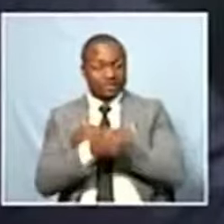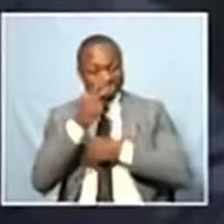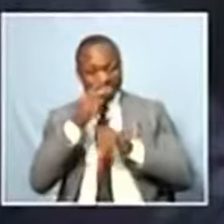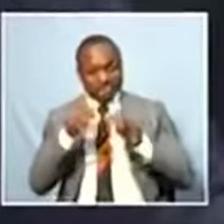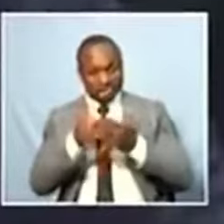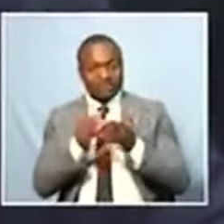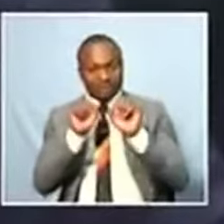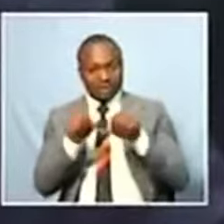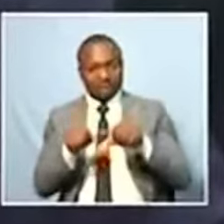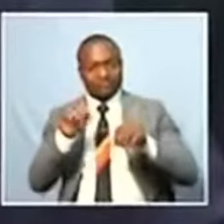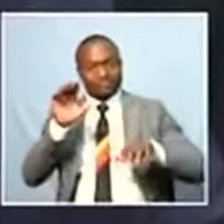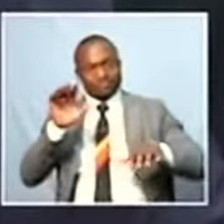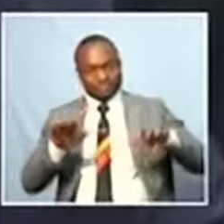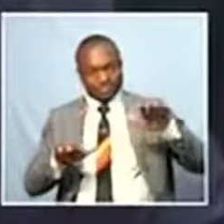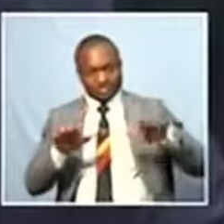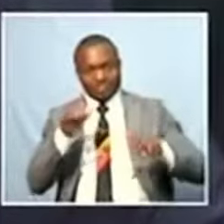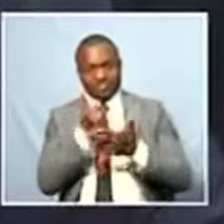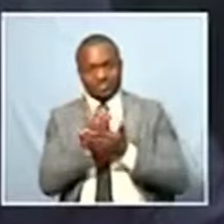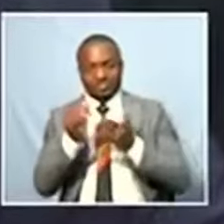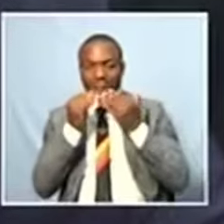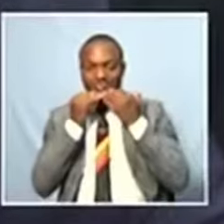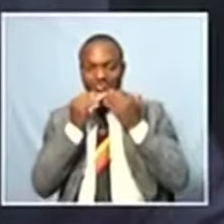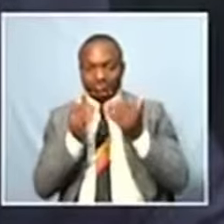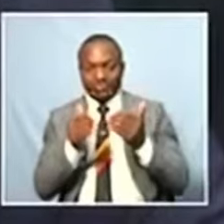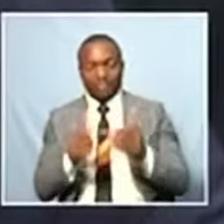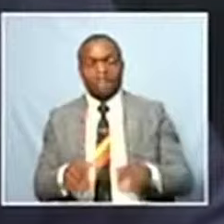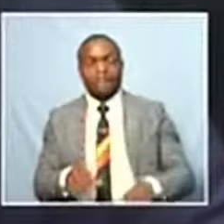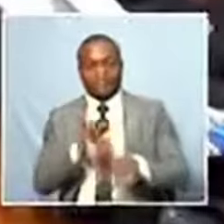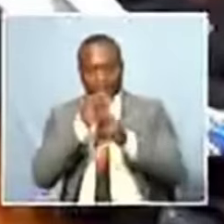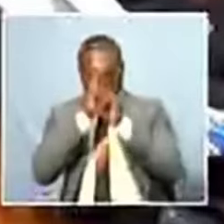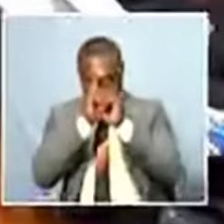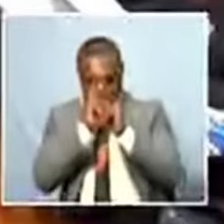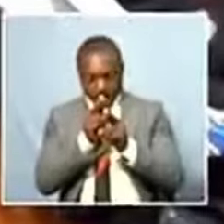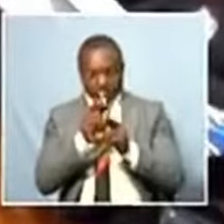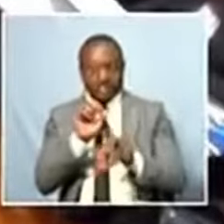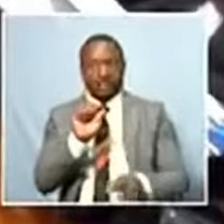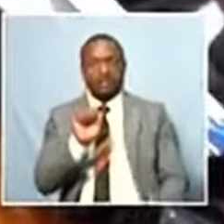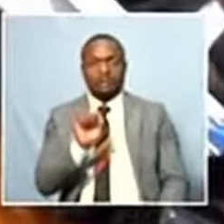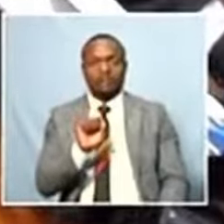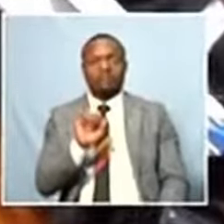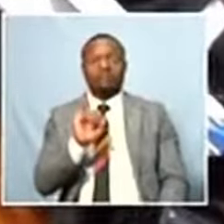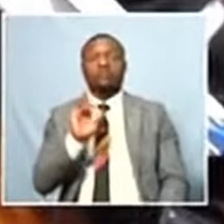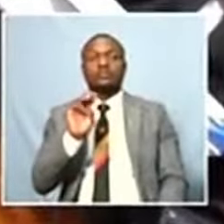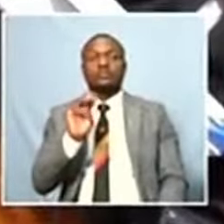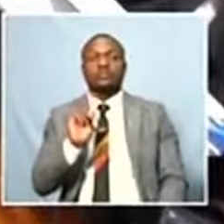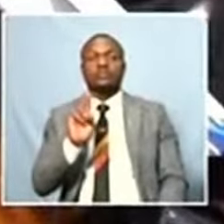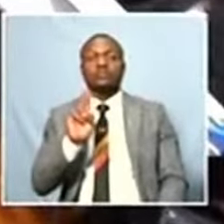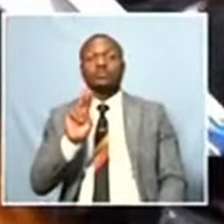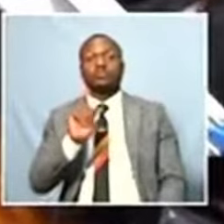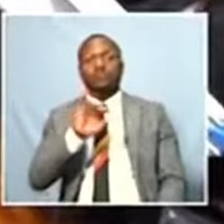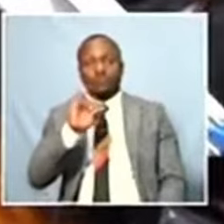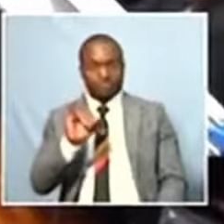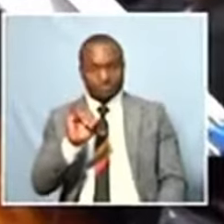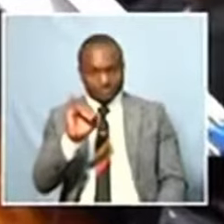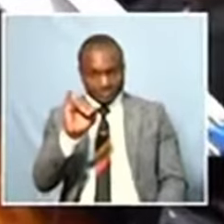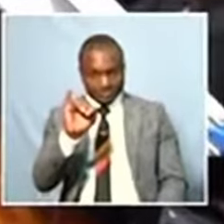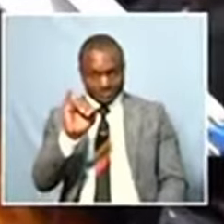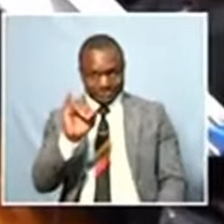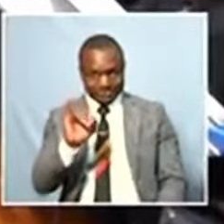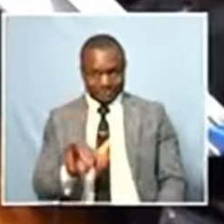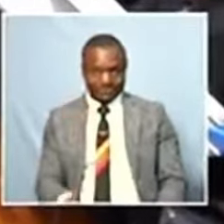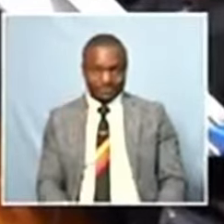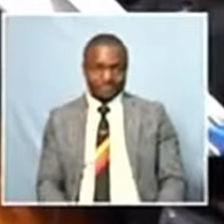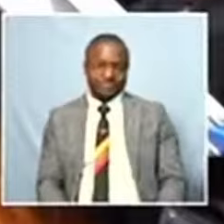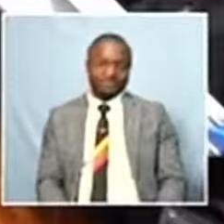can balance the issues. Thank you. Thank you. Honorable Simunji, you had your mic, Honorable Mutike. Oh,